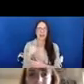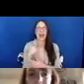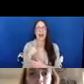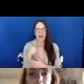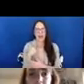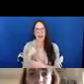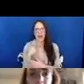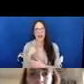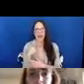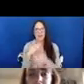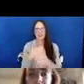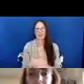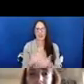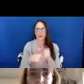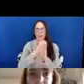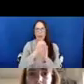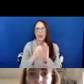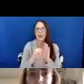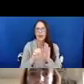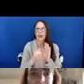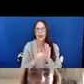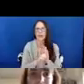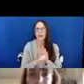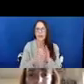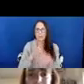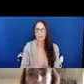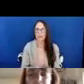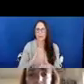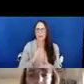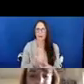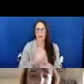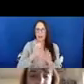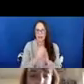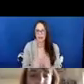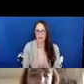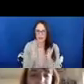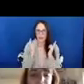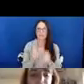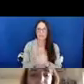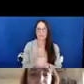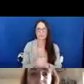I hope that it will build on and connect some of the conversations that were started in the last presentation as well.